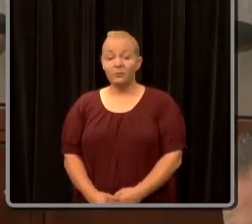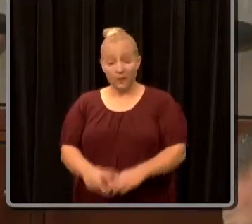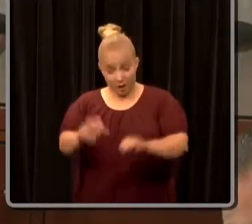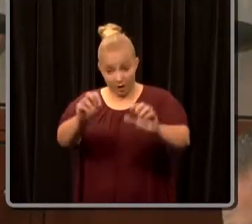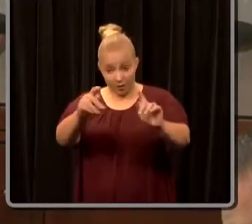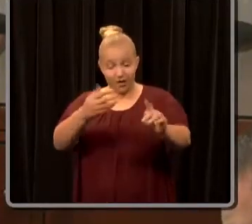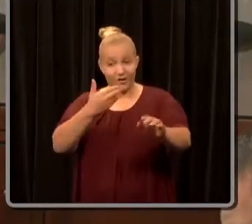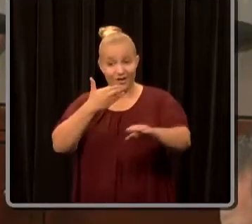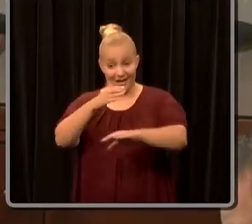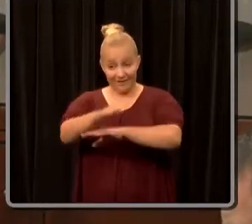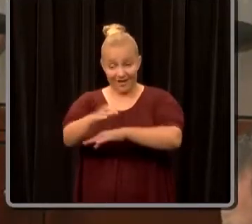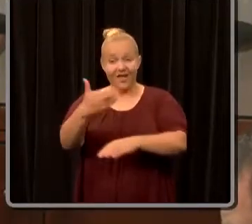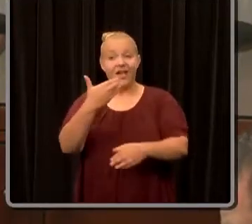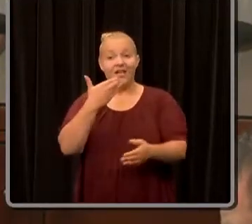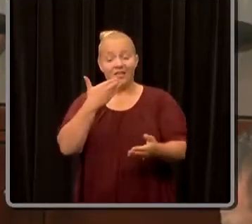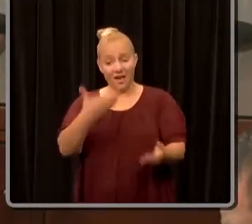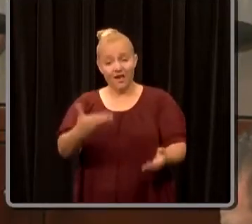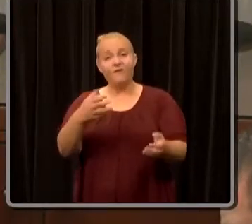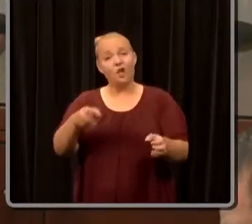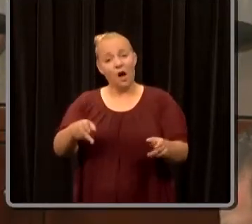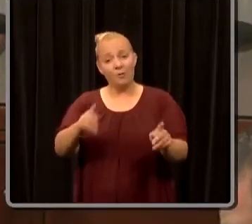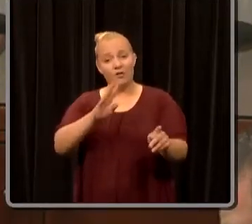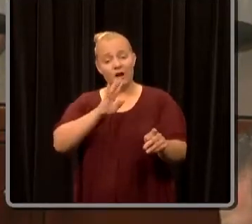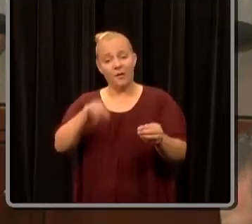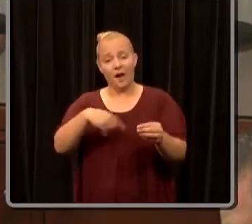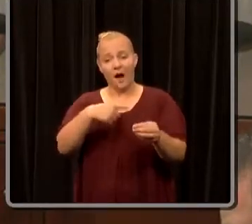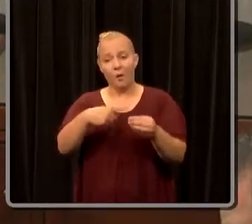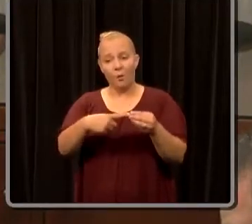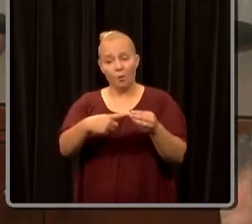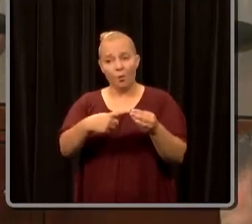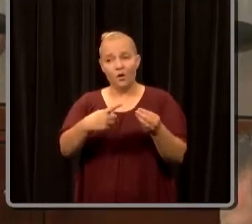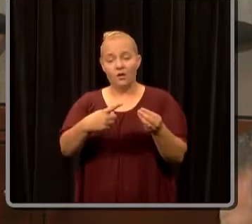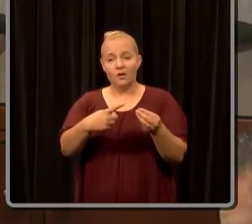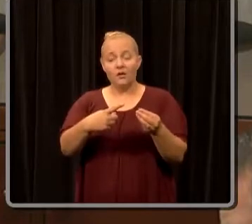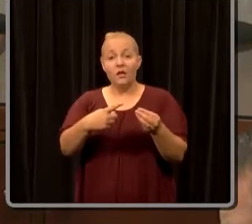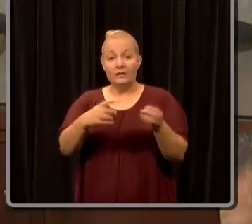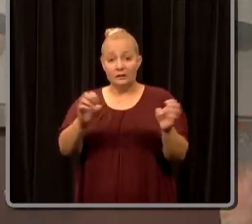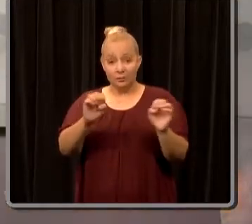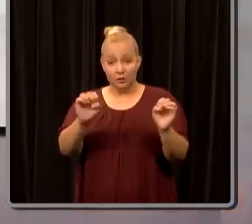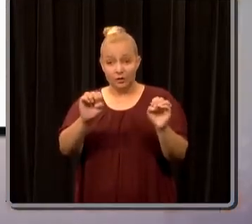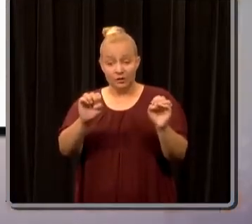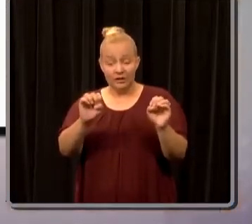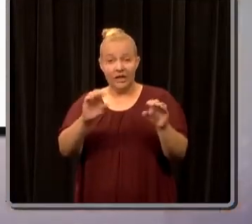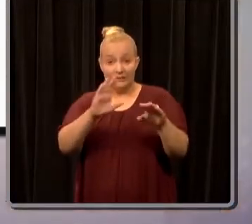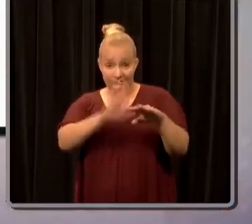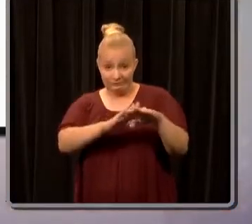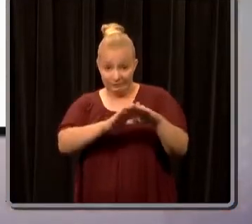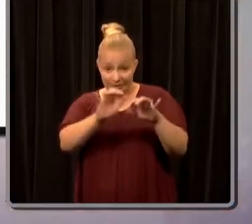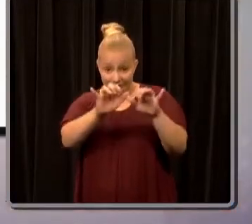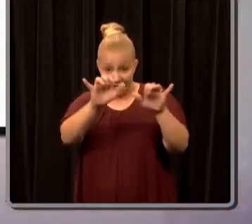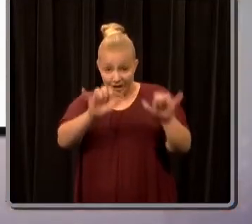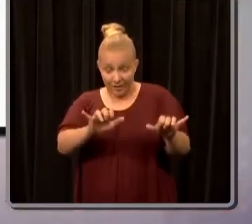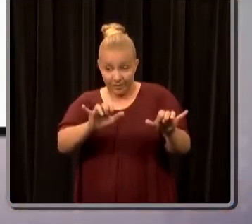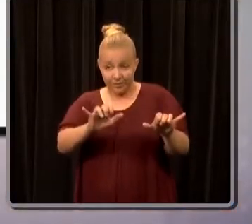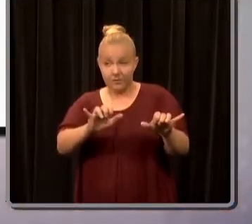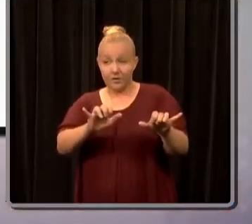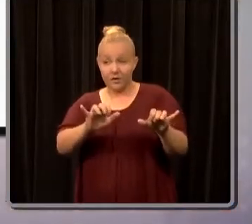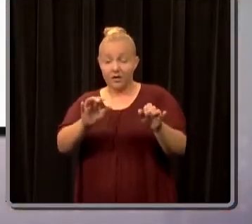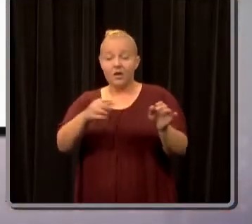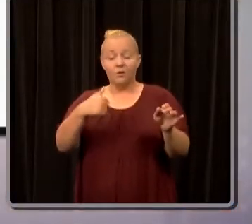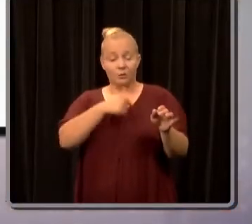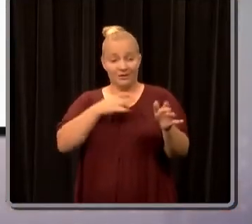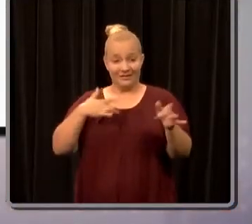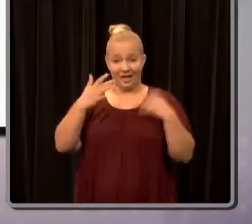Okay, there we go. Good evening, and thanks for the opportunity to talk a little bit about the crisis alert system we're excited to bring to the